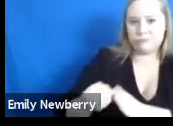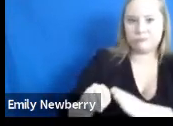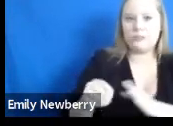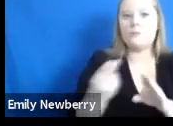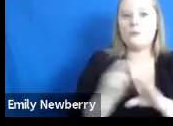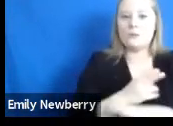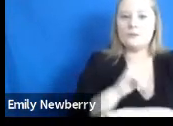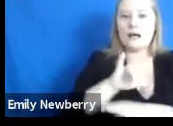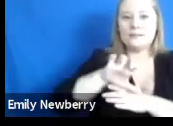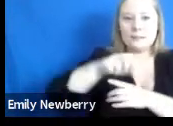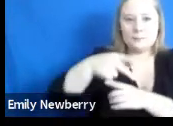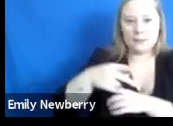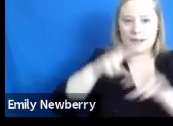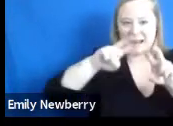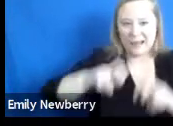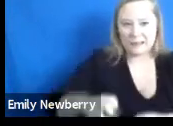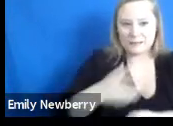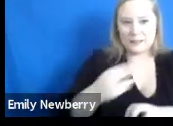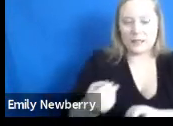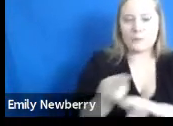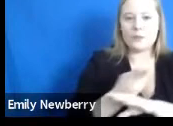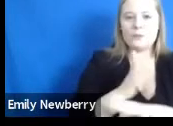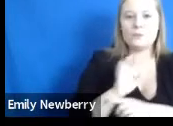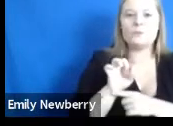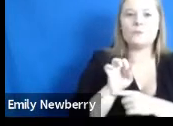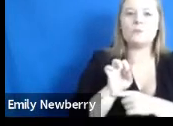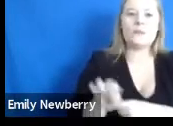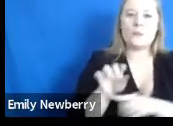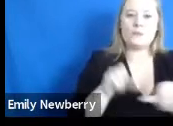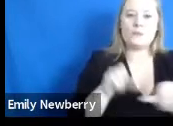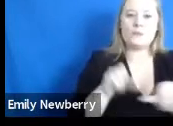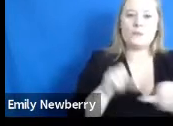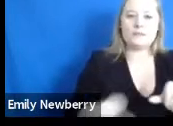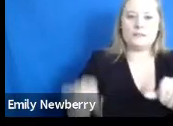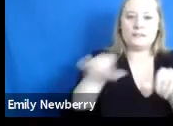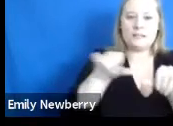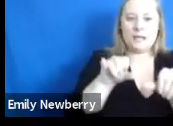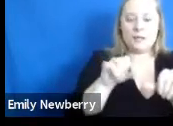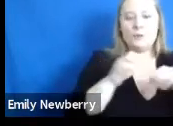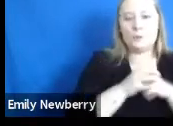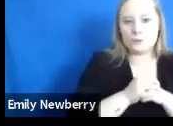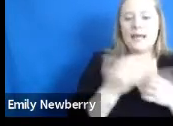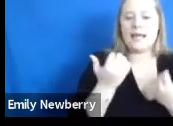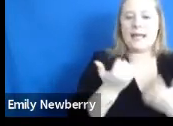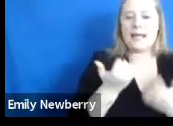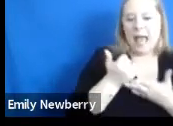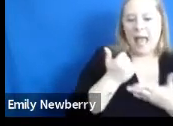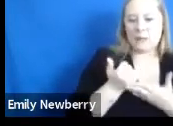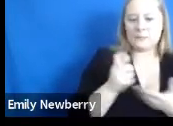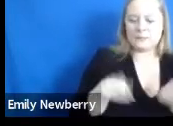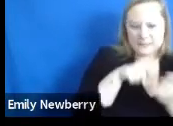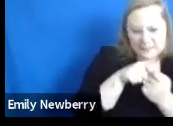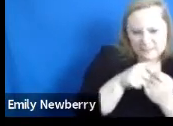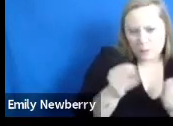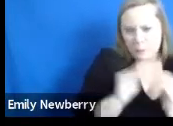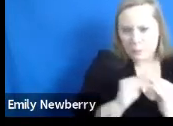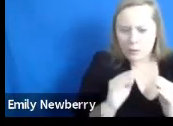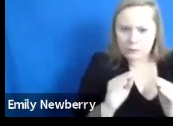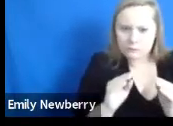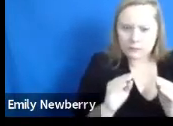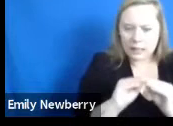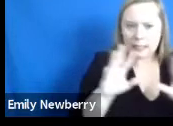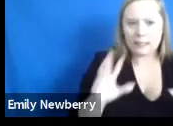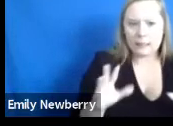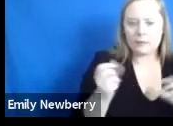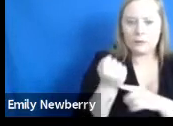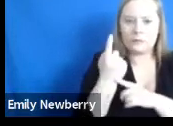and we also used NIST standards within the field, and that helps for site-specific determination of total concentration of metalloids